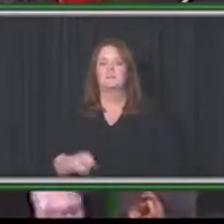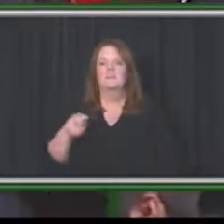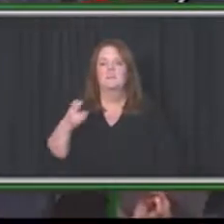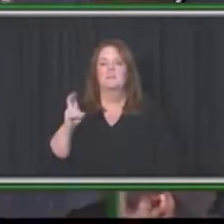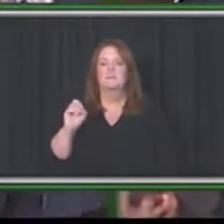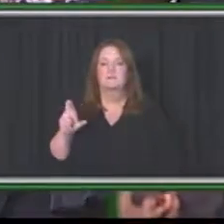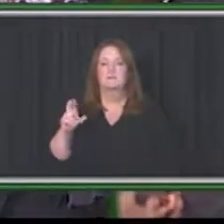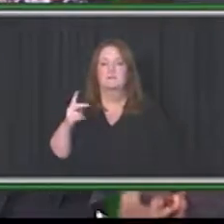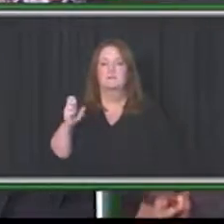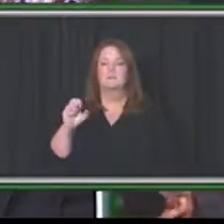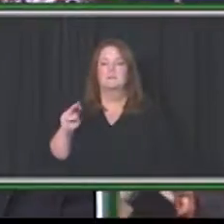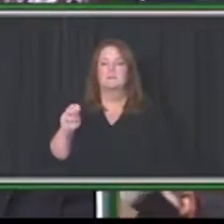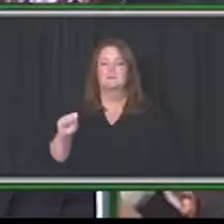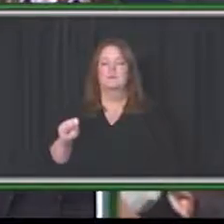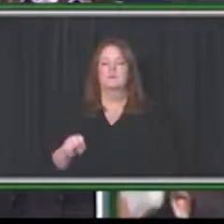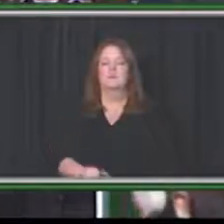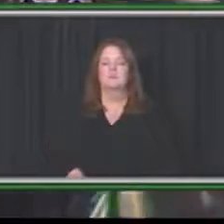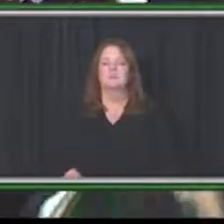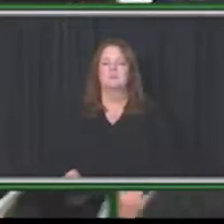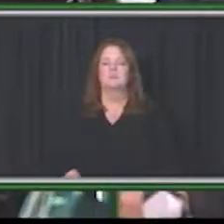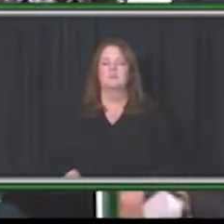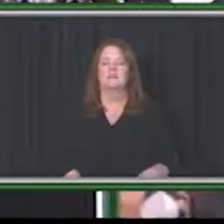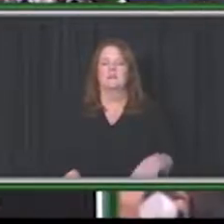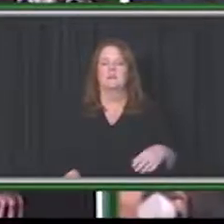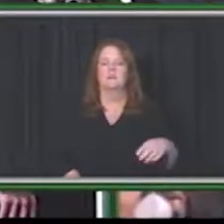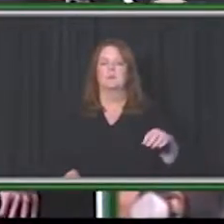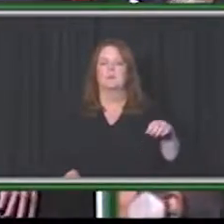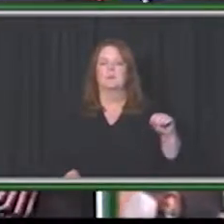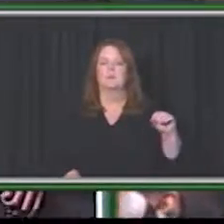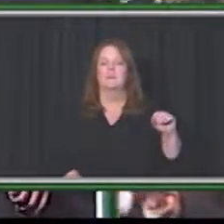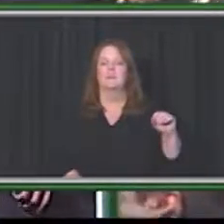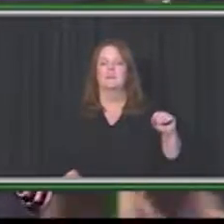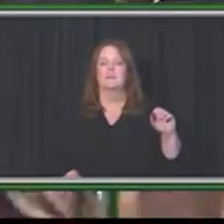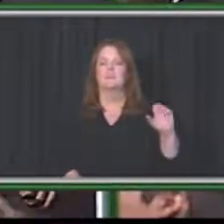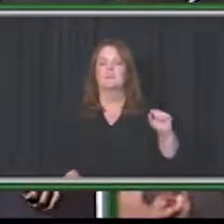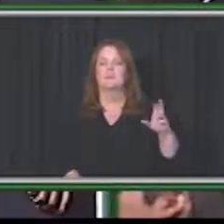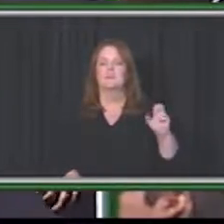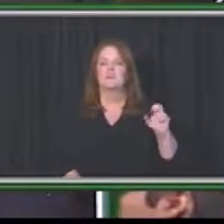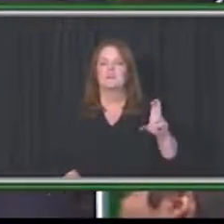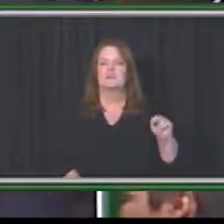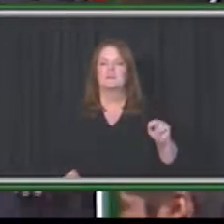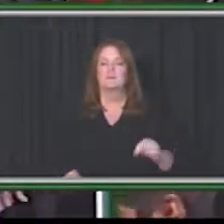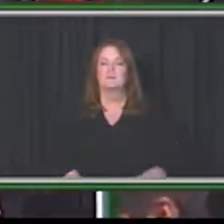Hunter Thomas Thompson. Hua Tran.